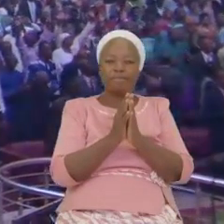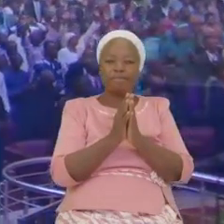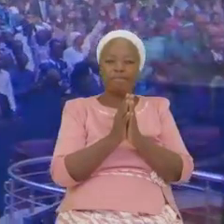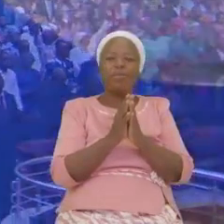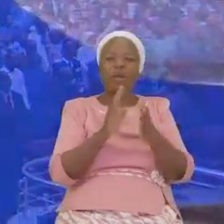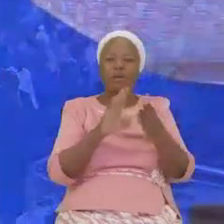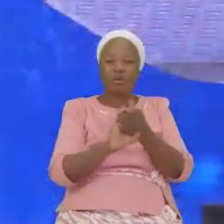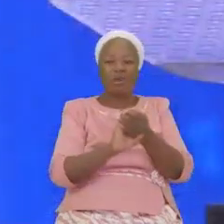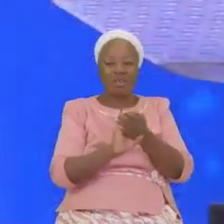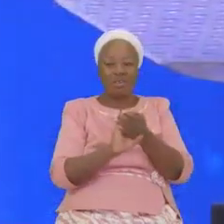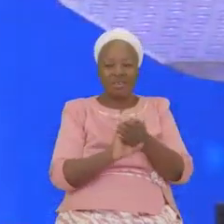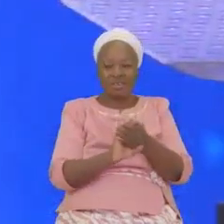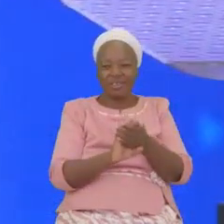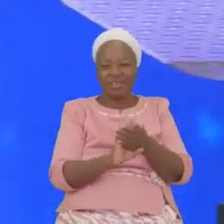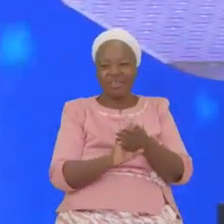Congratulations.